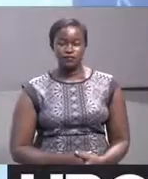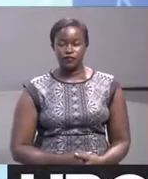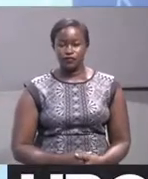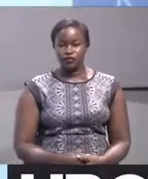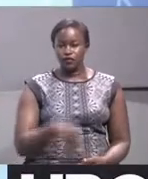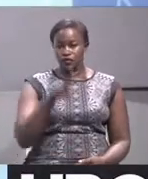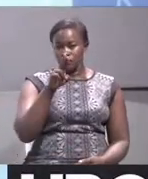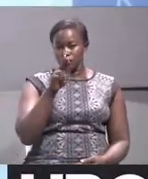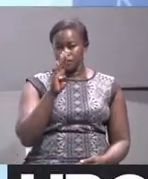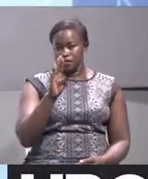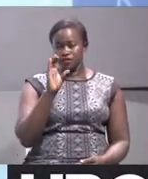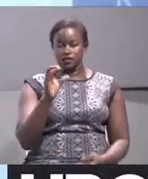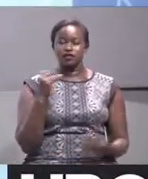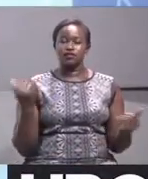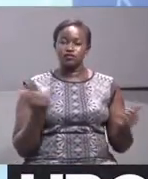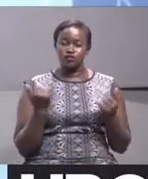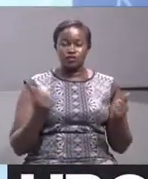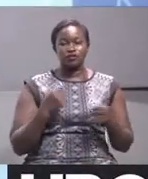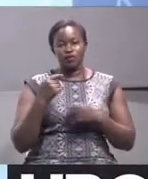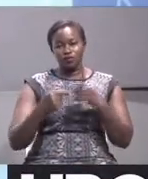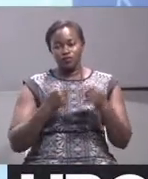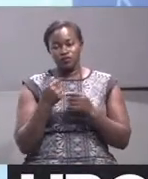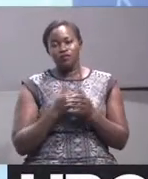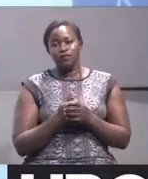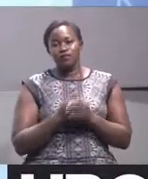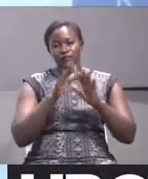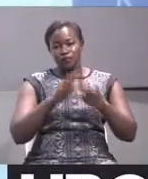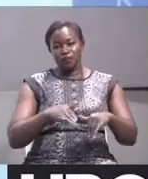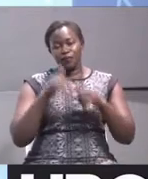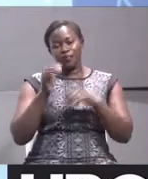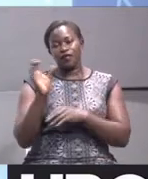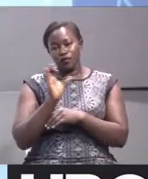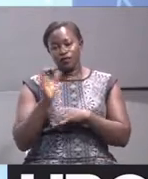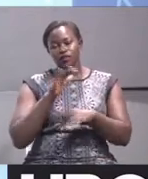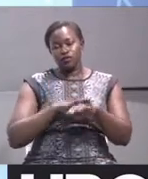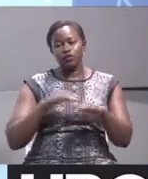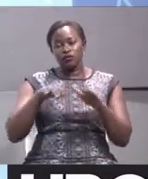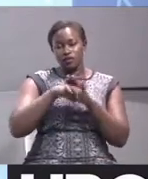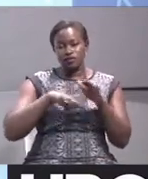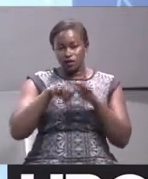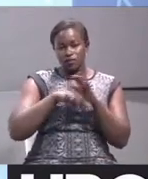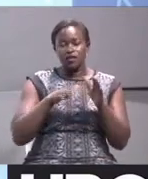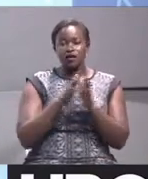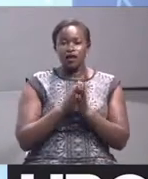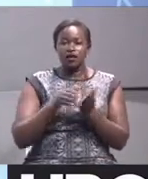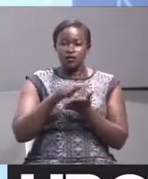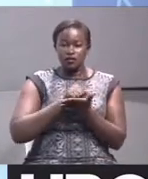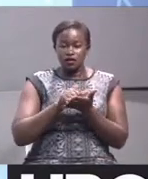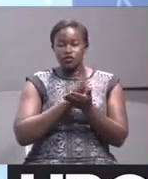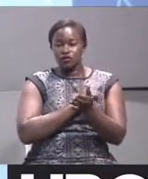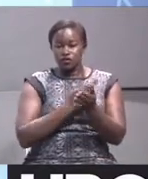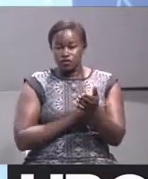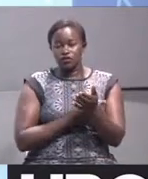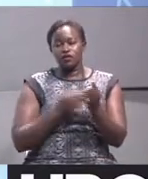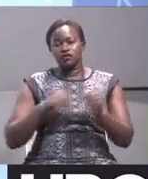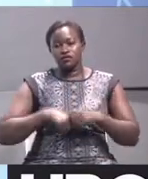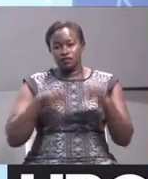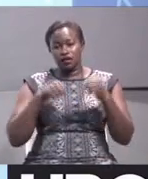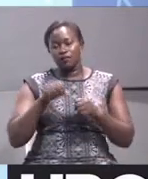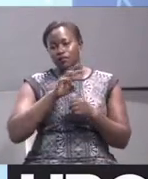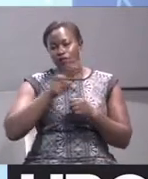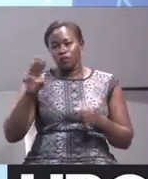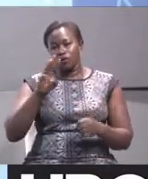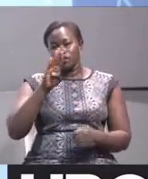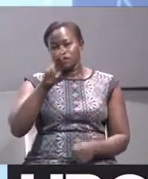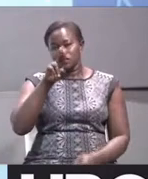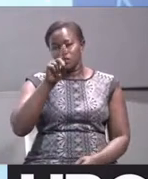UBC News tonight. The Parliamentary Committee on Environment and Natural Resources, chaired by West Budama